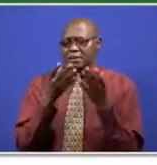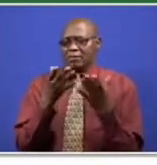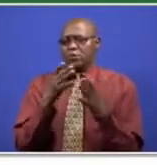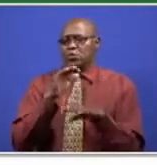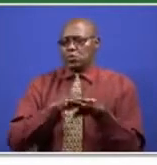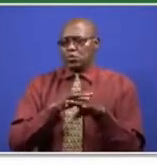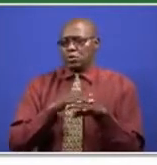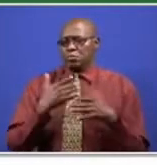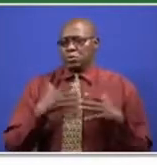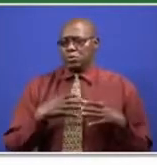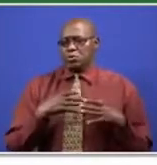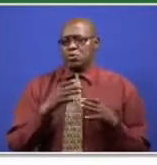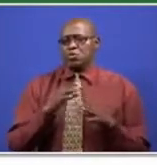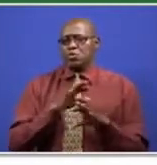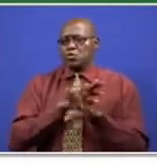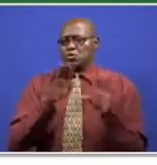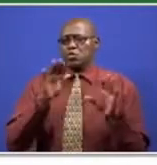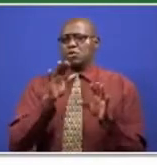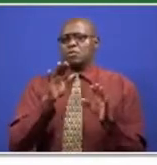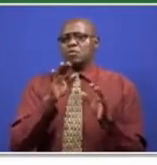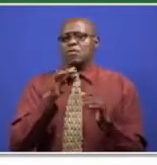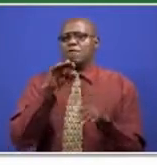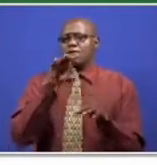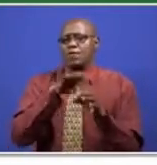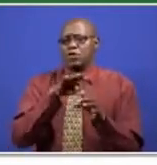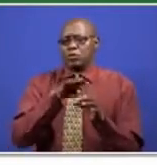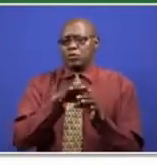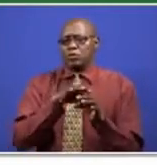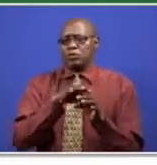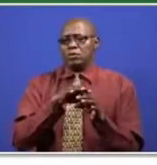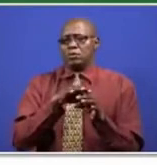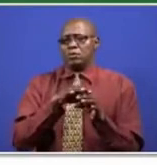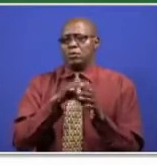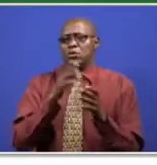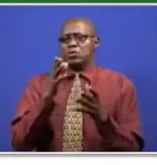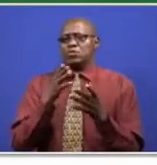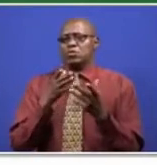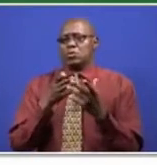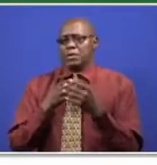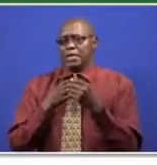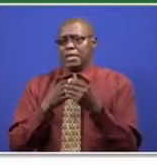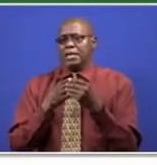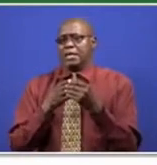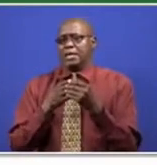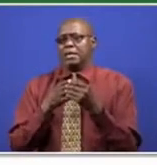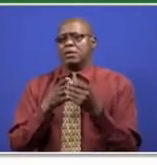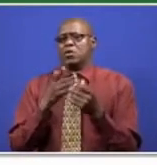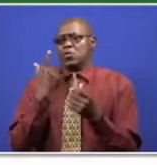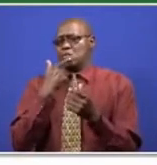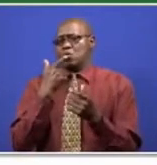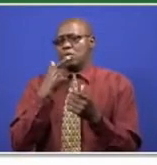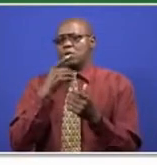people who don't vote is to be led by fools.